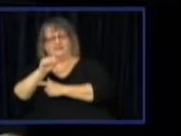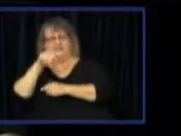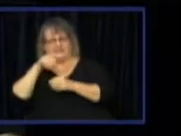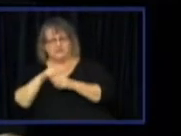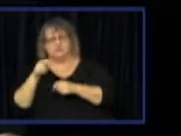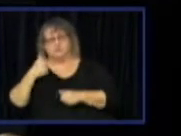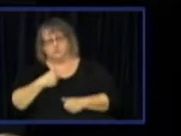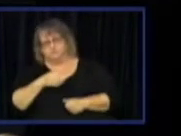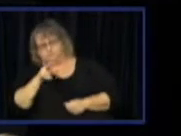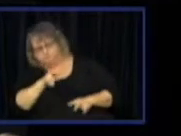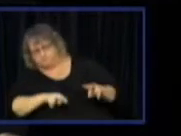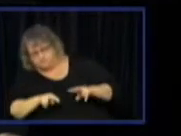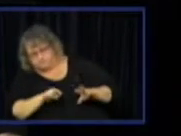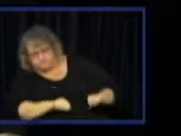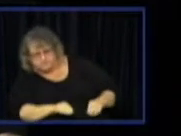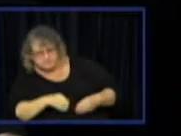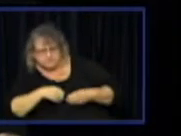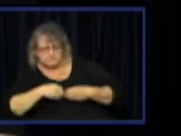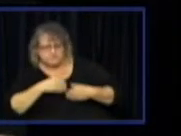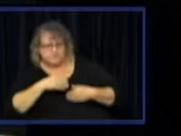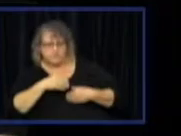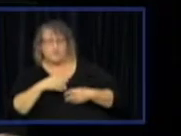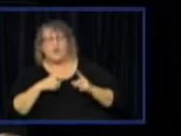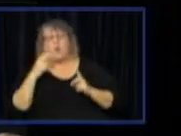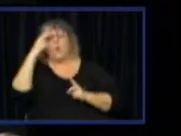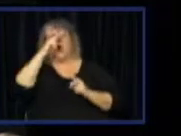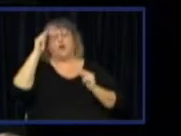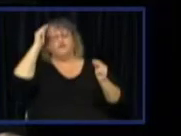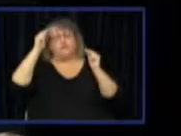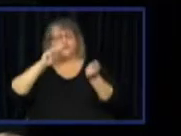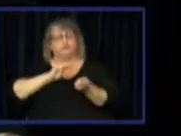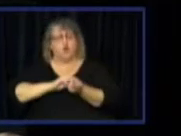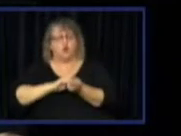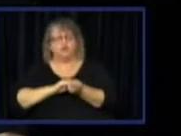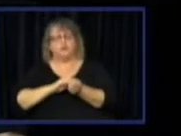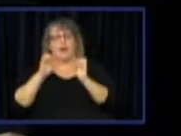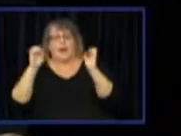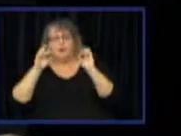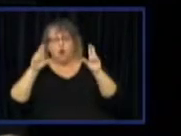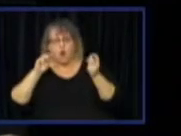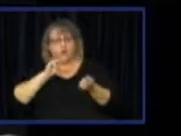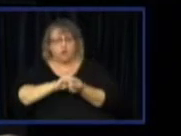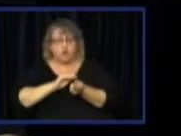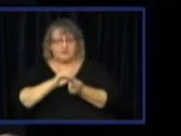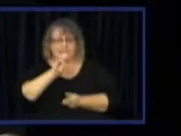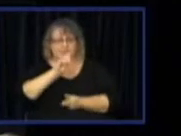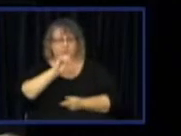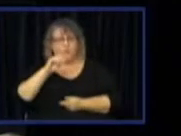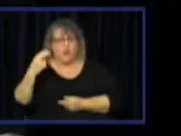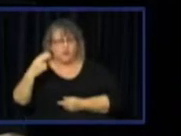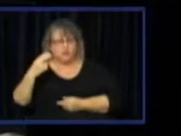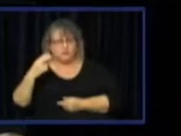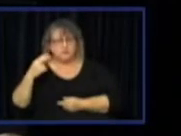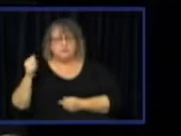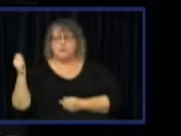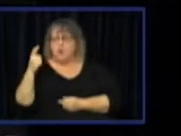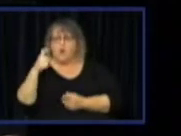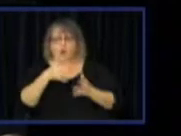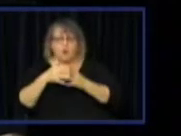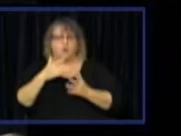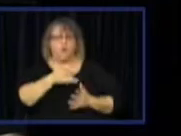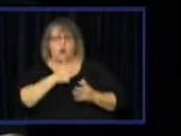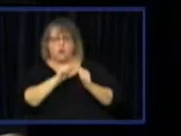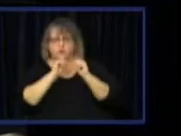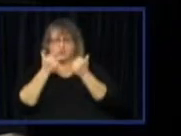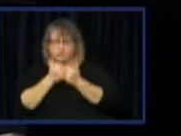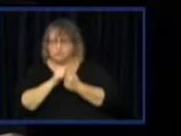ambulance. In Hawaii, neurologists and emergency physicians and the Department of Health and the American Heart